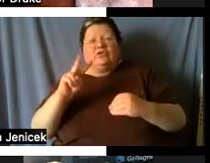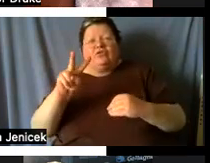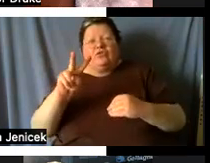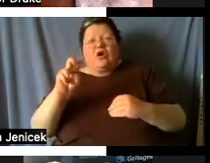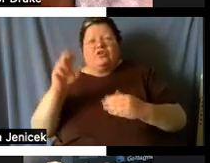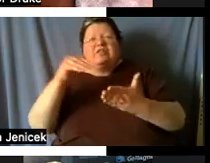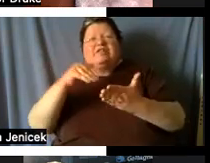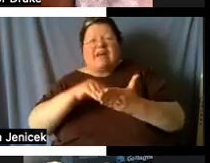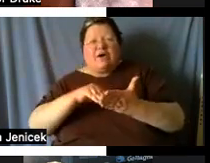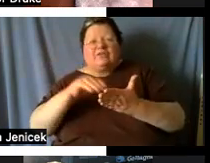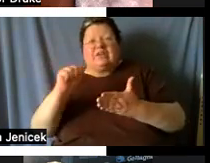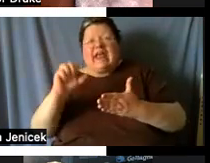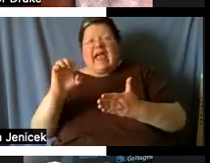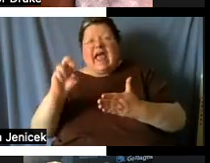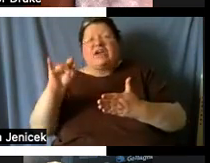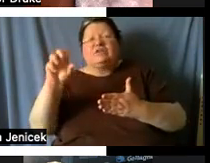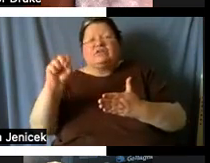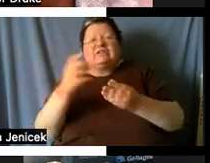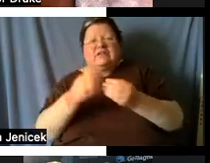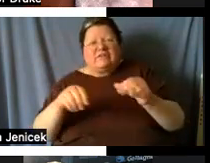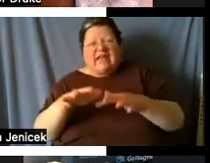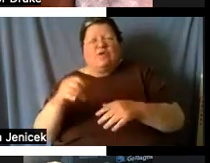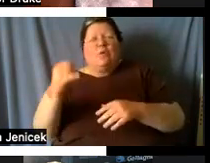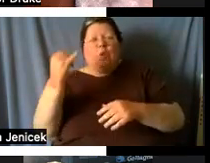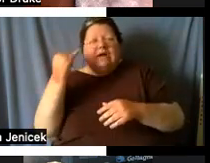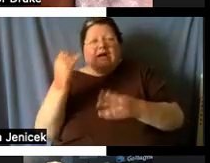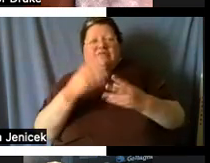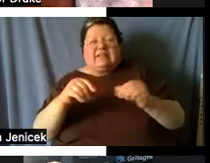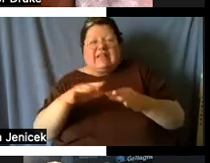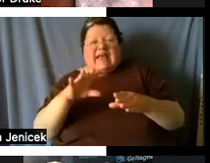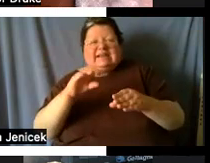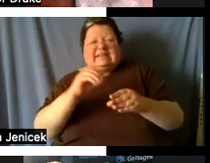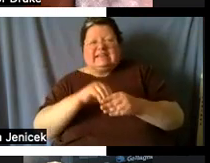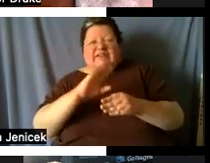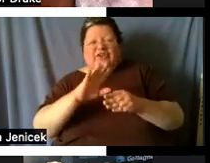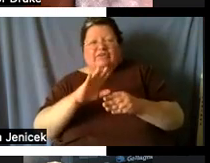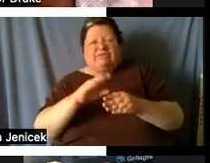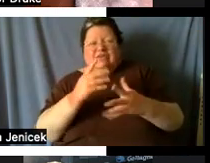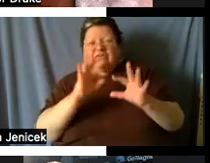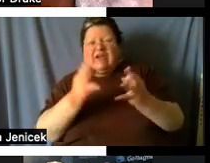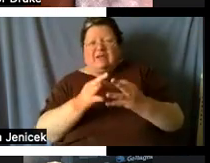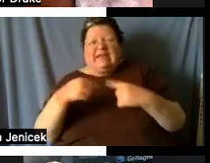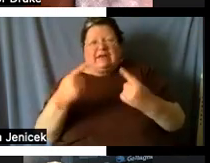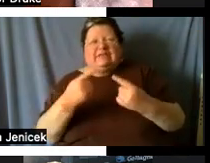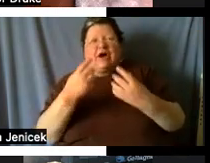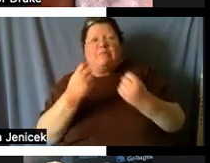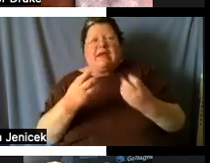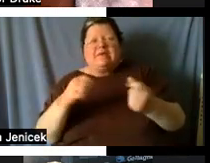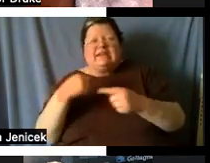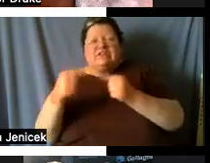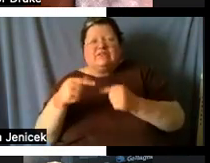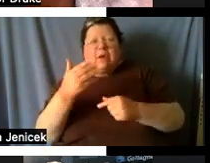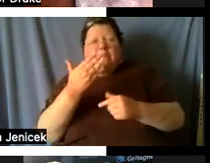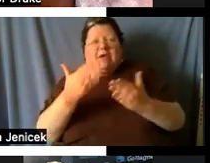200,000 acres of land? What if that land has been in your family for generations? What if you're wealthy because of